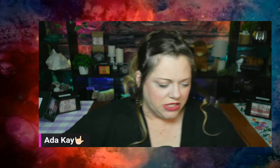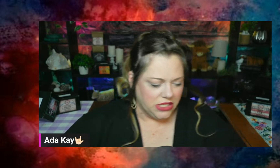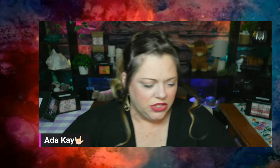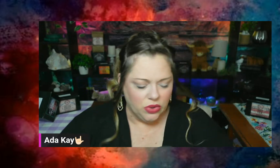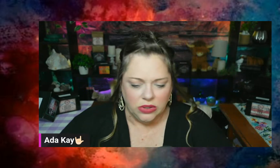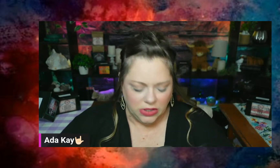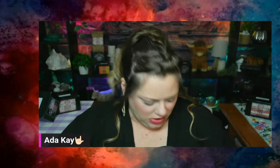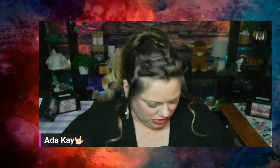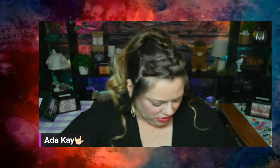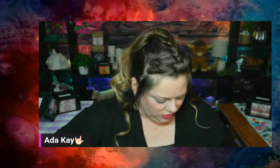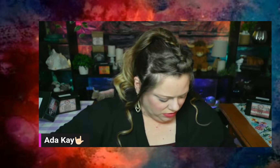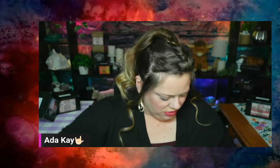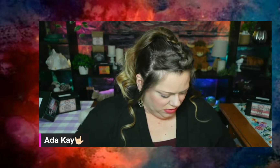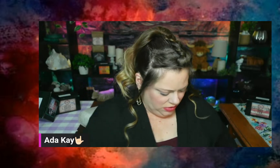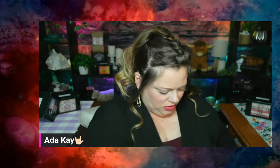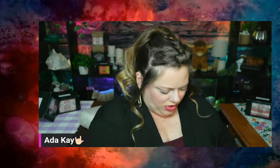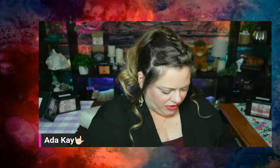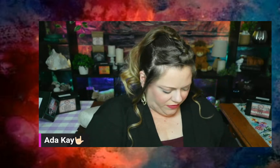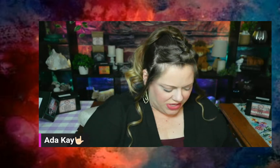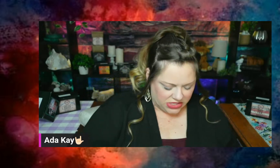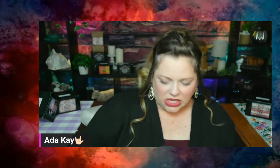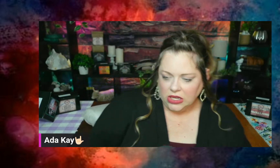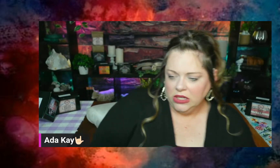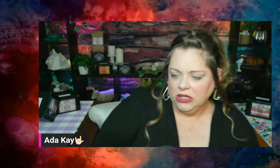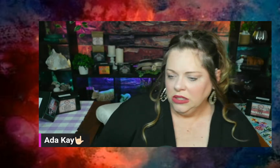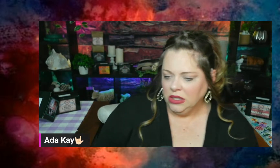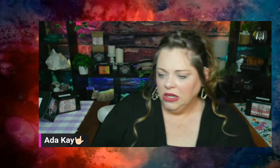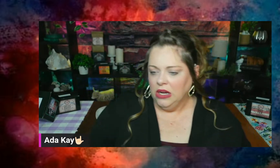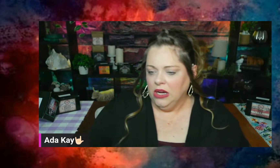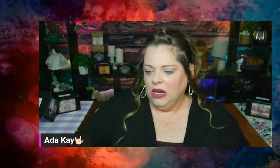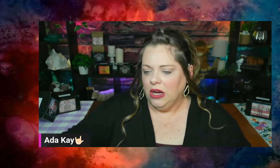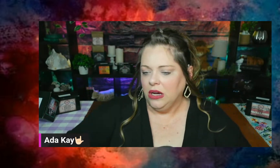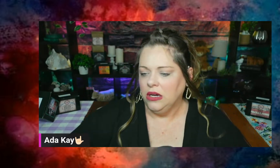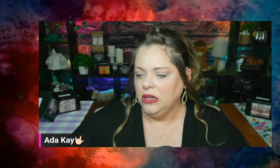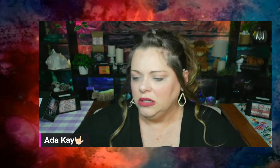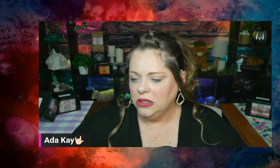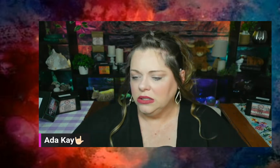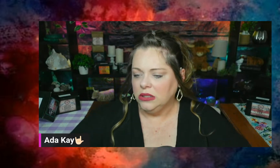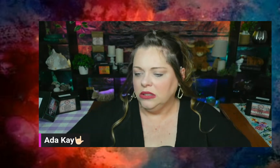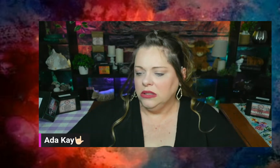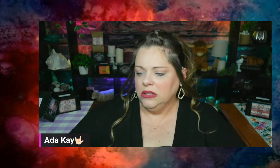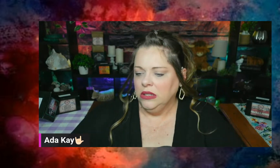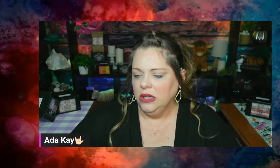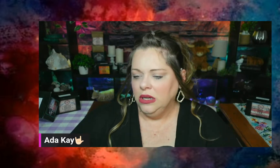I just sent her a little quick, fast thing.